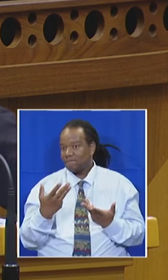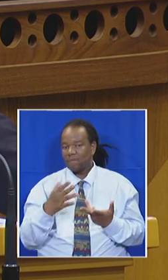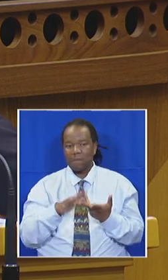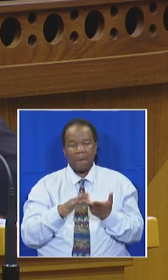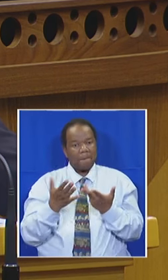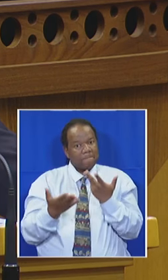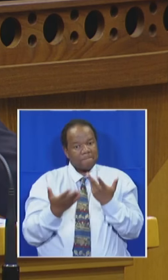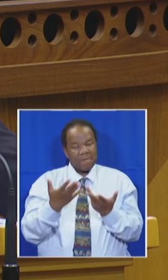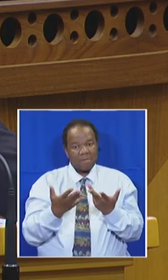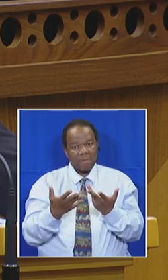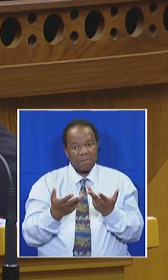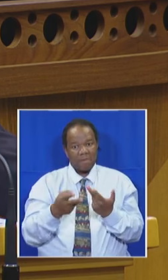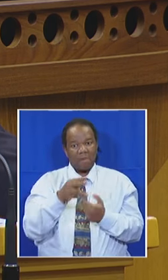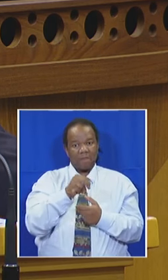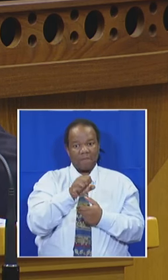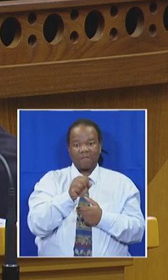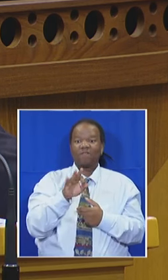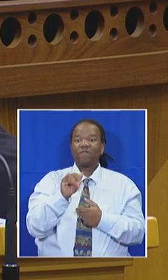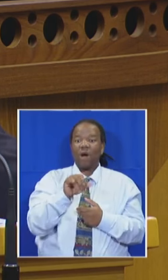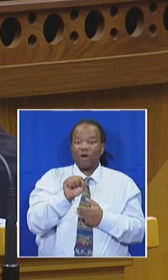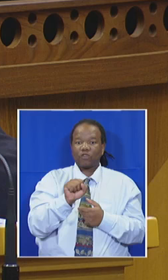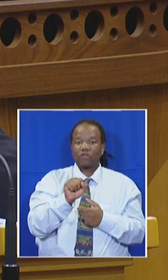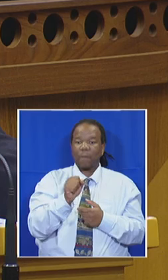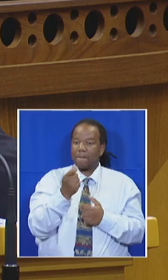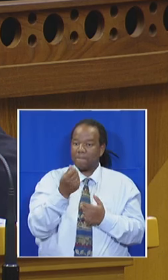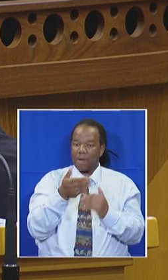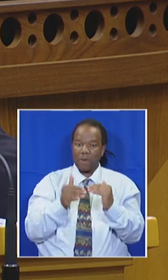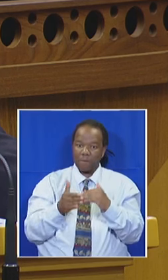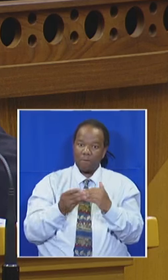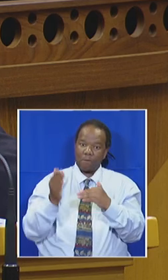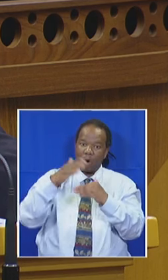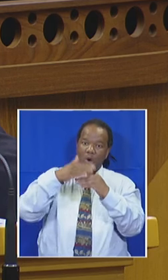NSFAS thereof of